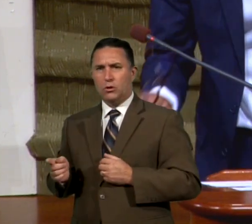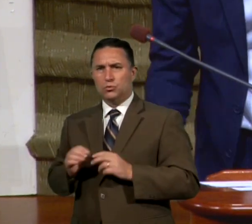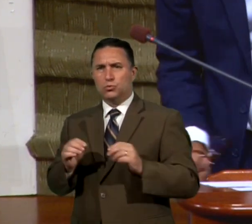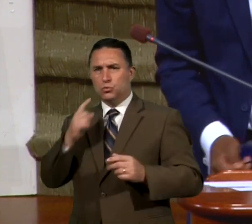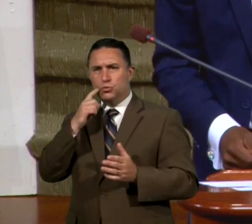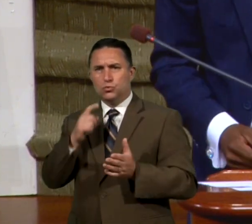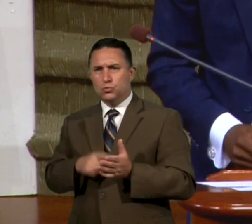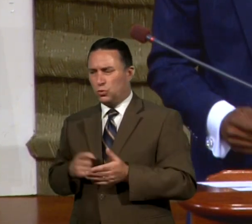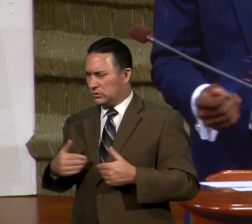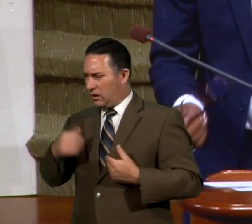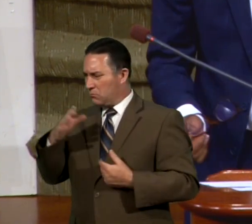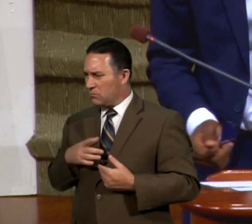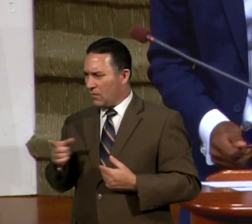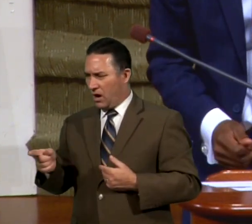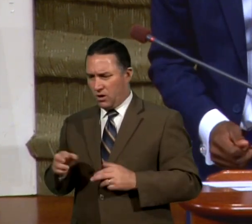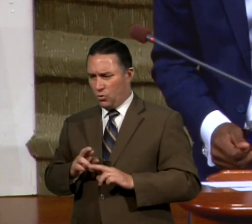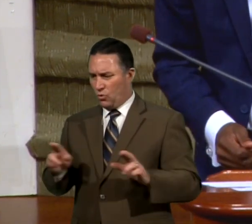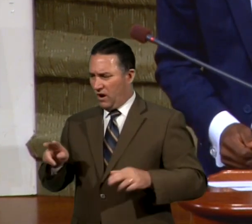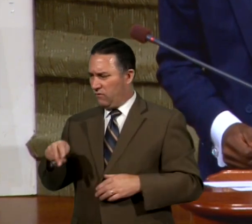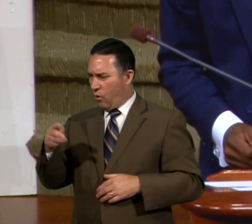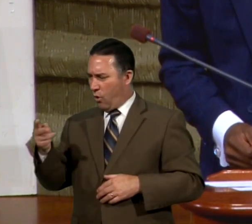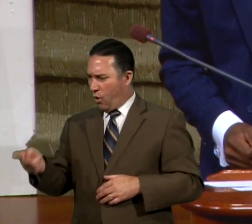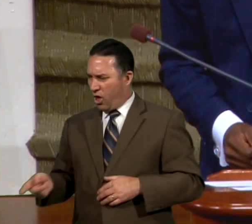Nobody notices that this young man is about to fall.